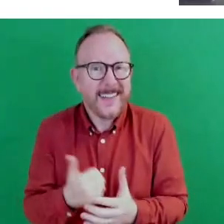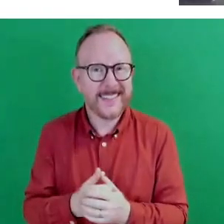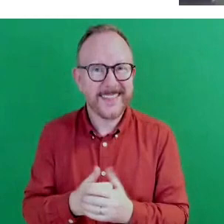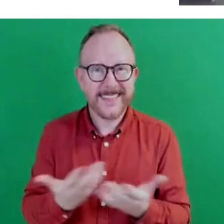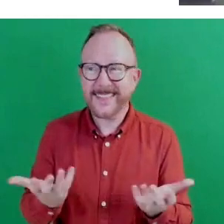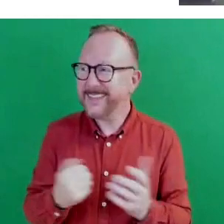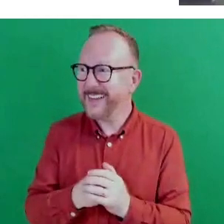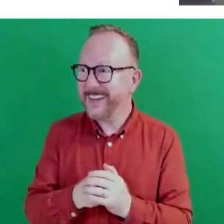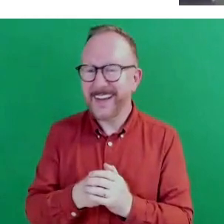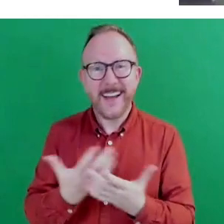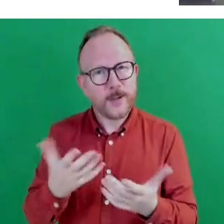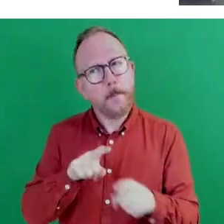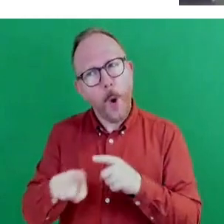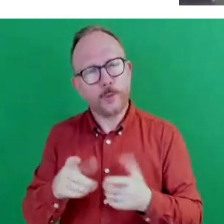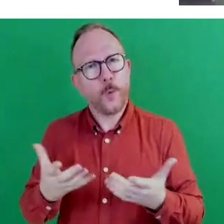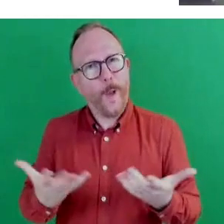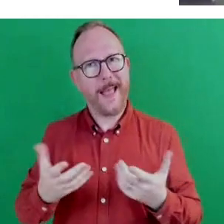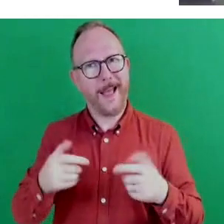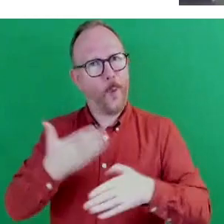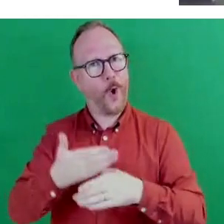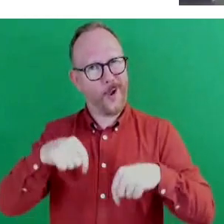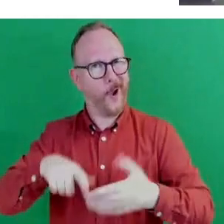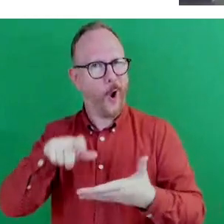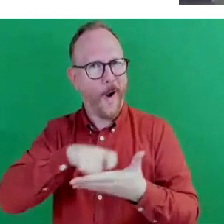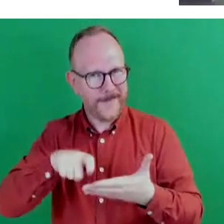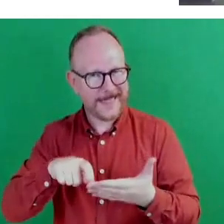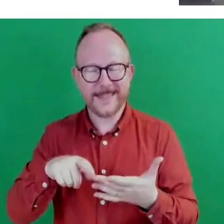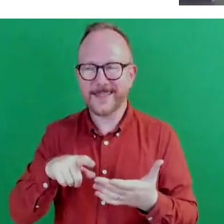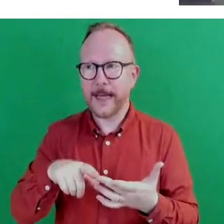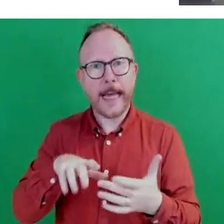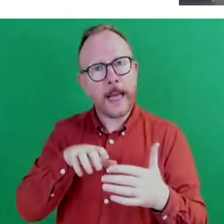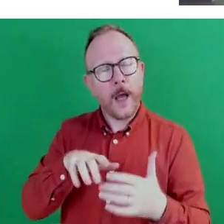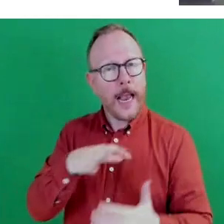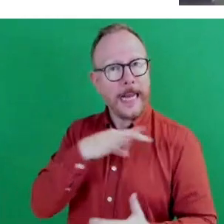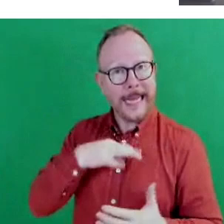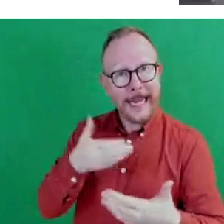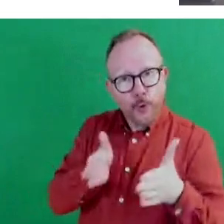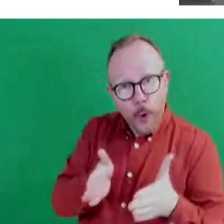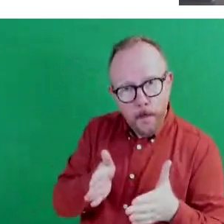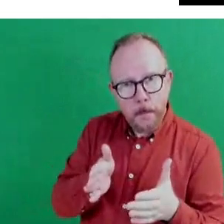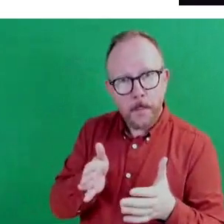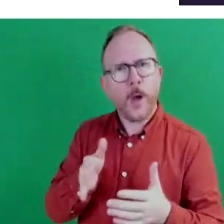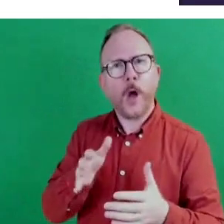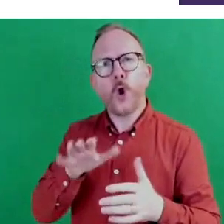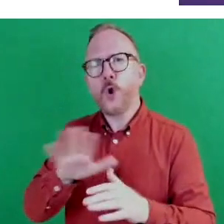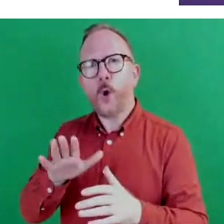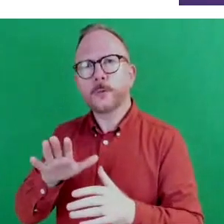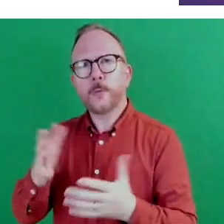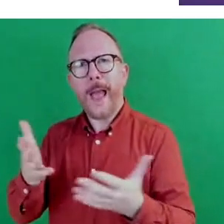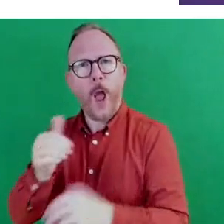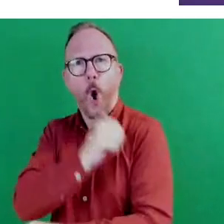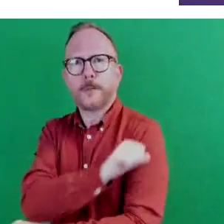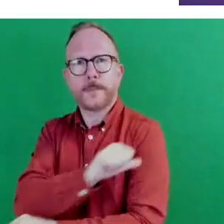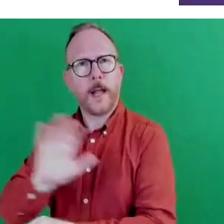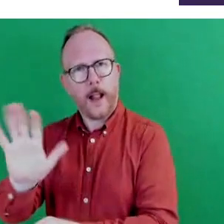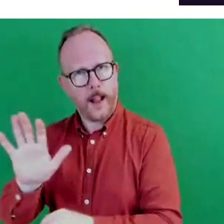sort of office-based with some rooms, clinic rooms, rather than based in hospital or anything like that. So I've probably had a little